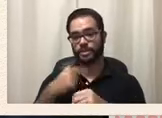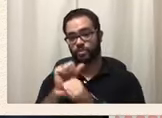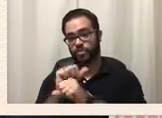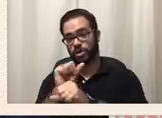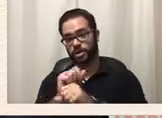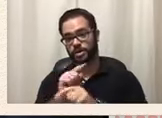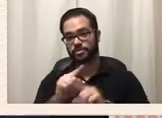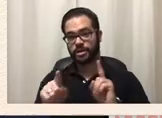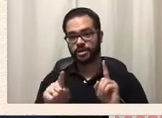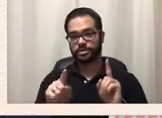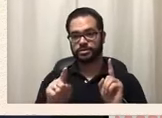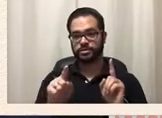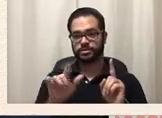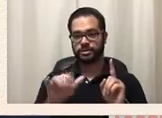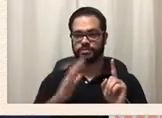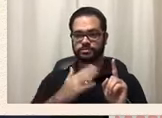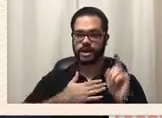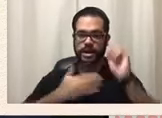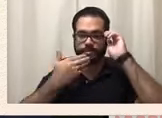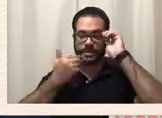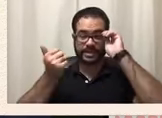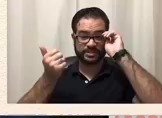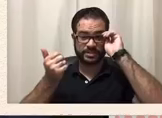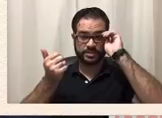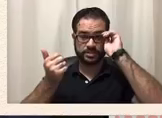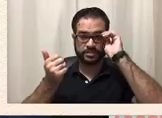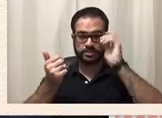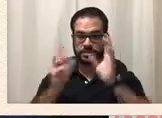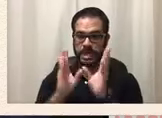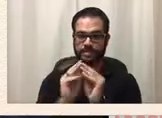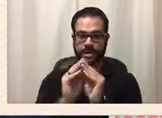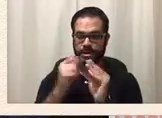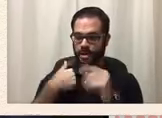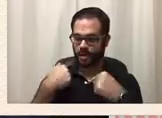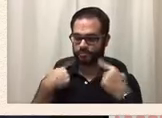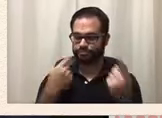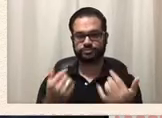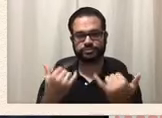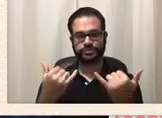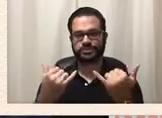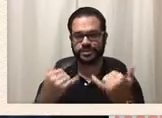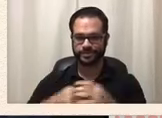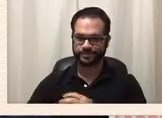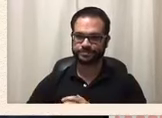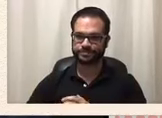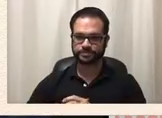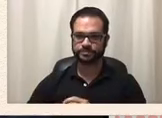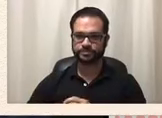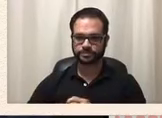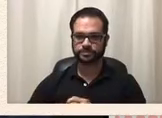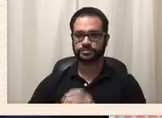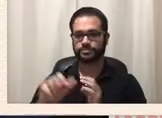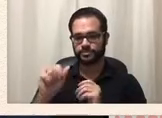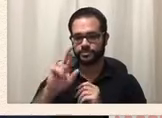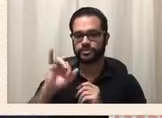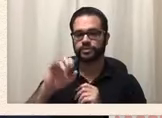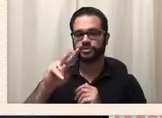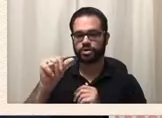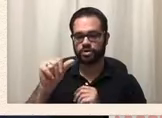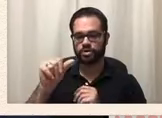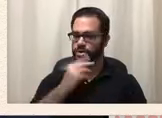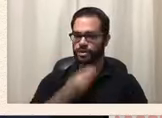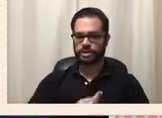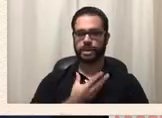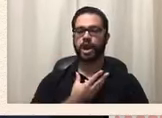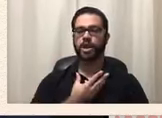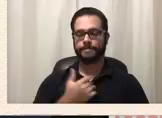best. This will be by far the best meeting I've had today. So Arizona has inspired me since I met him